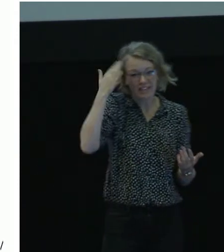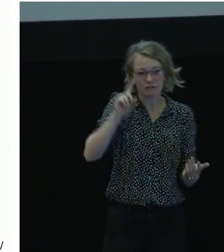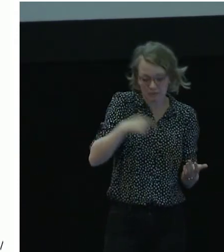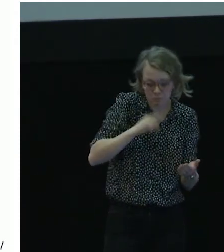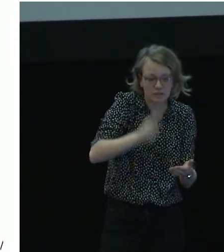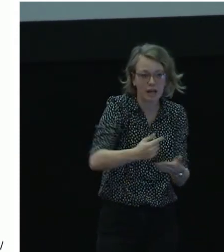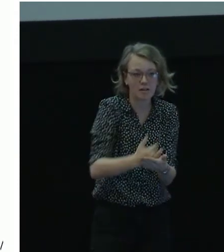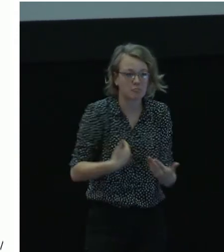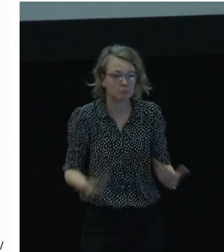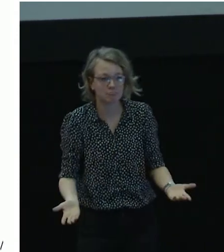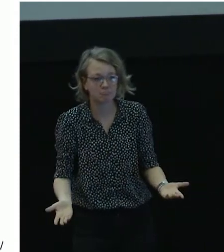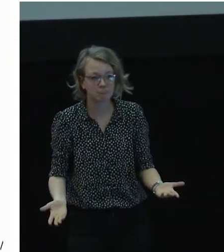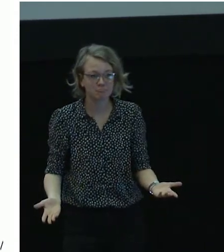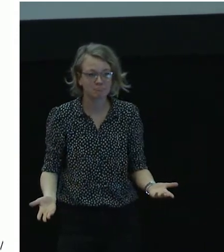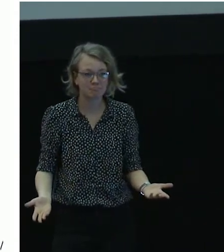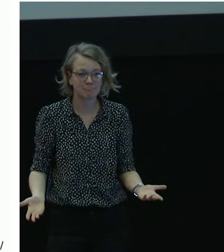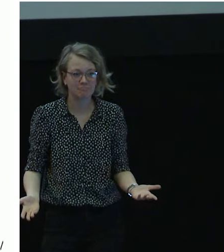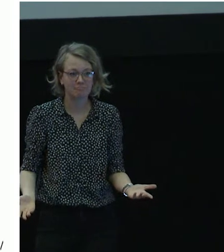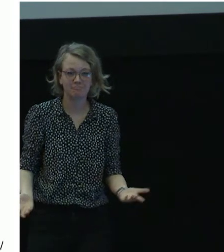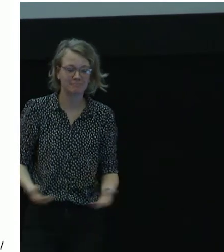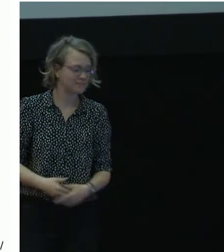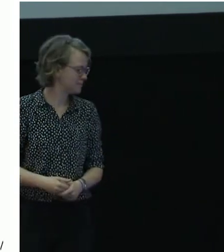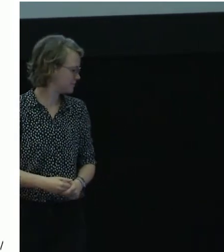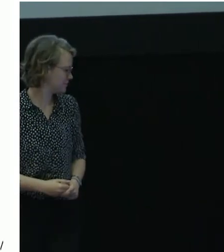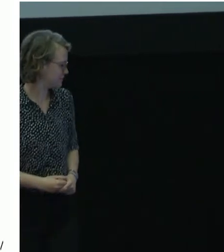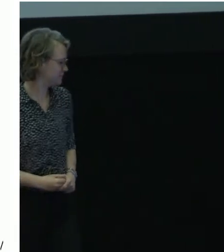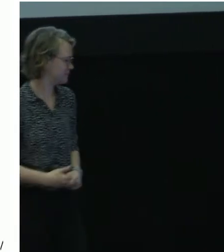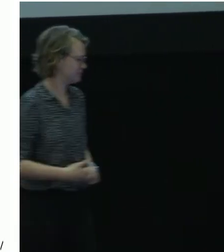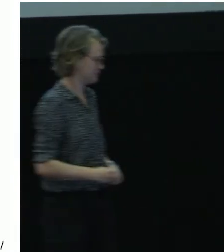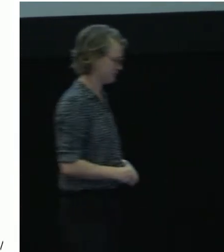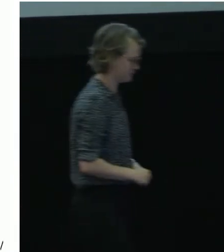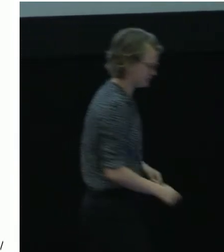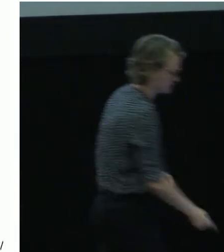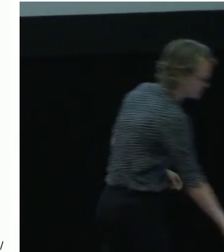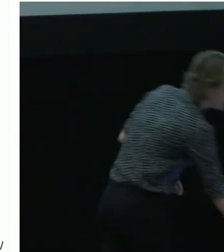speak Polish. I have no idea what I'm ordering from the menu.